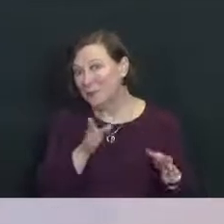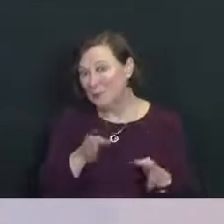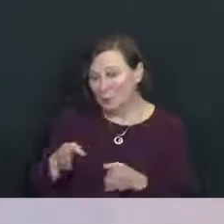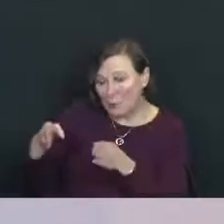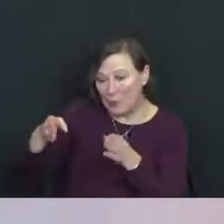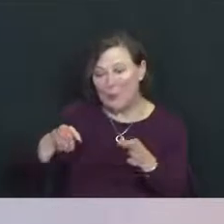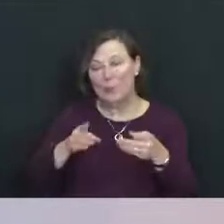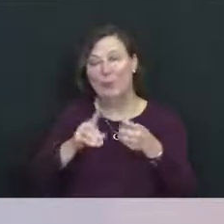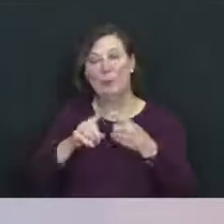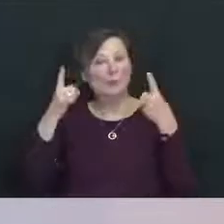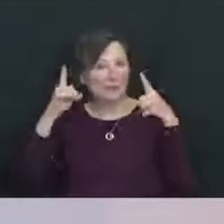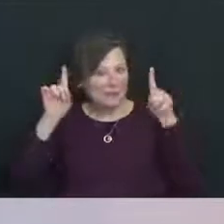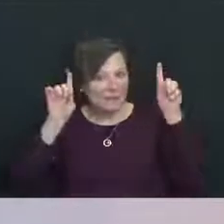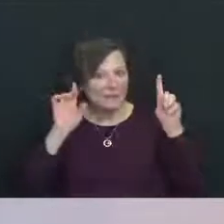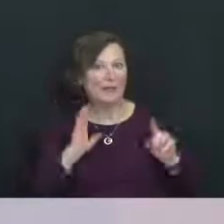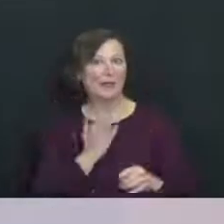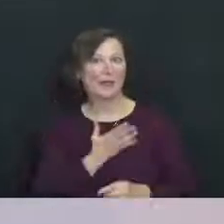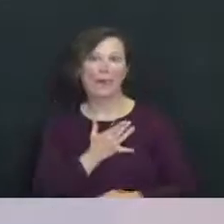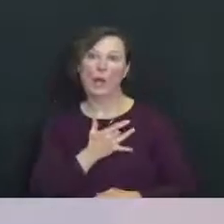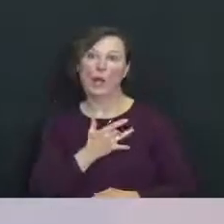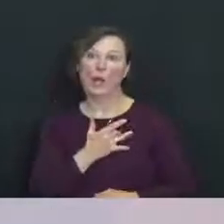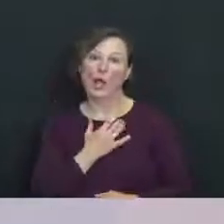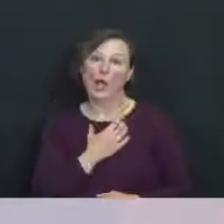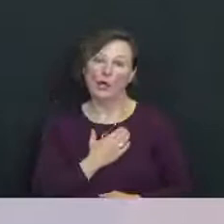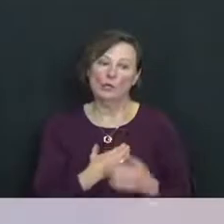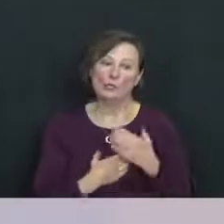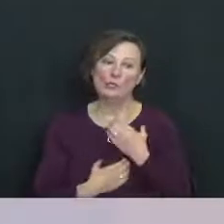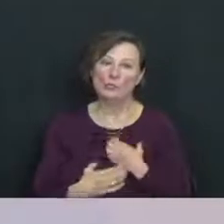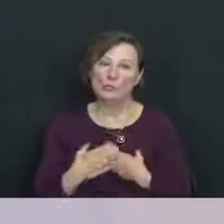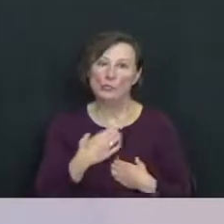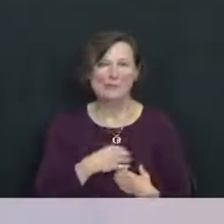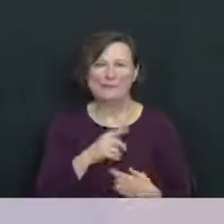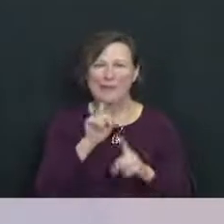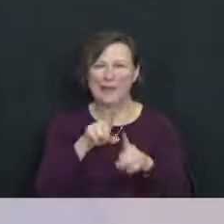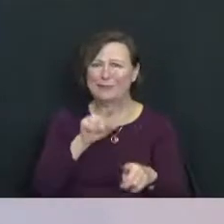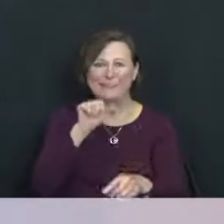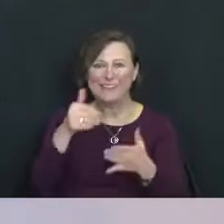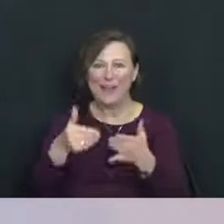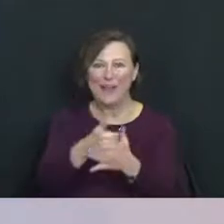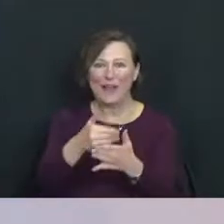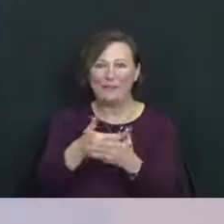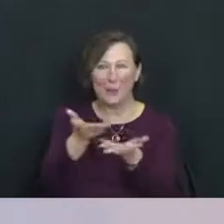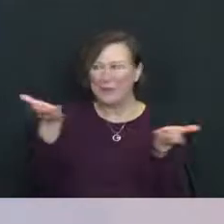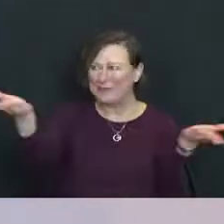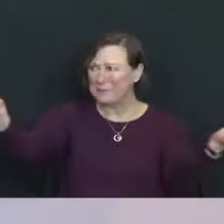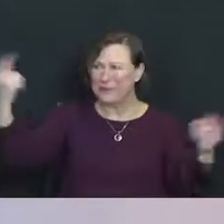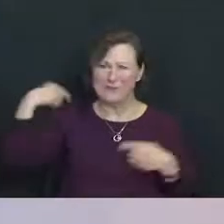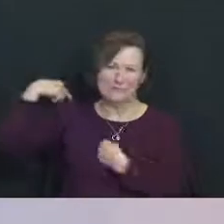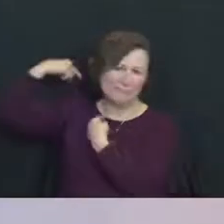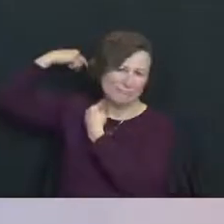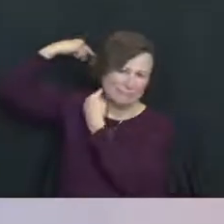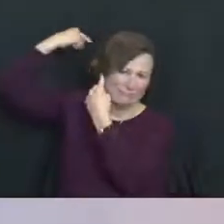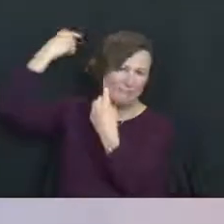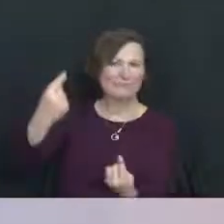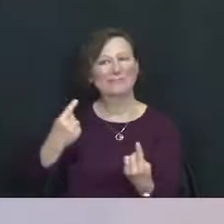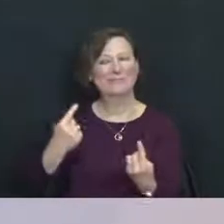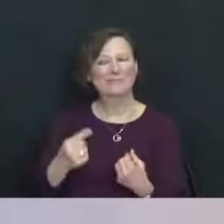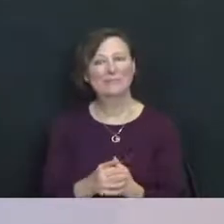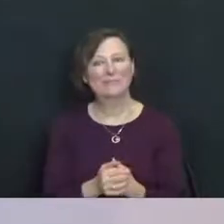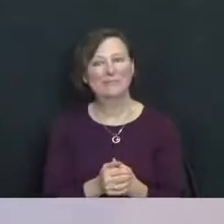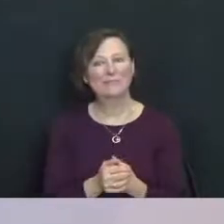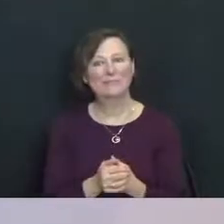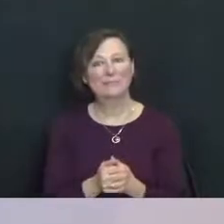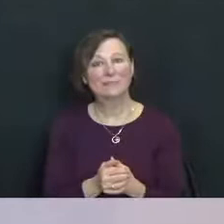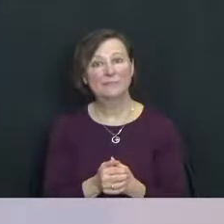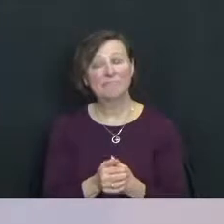to success that our heart's deepest yearnings look for, I don't think the answer is new. It's long been out there. It's been around. But it's